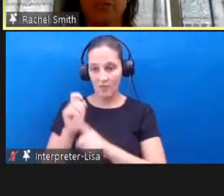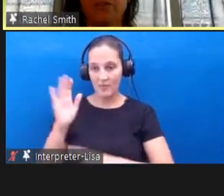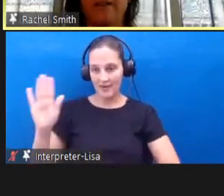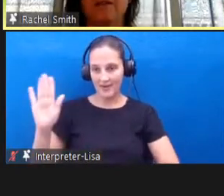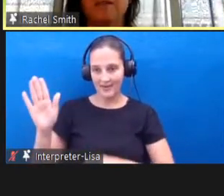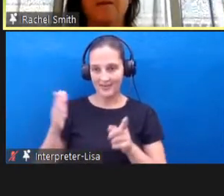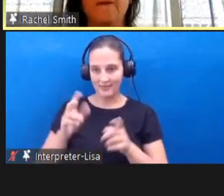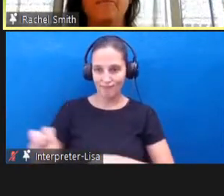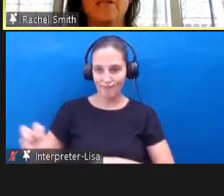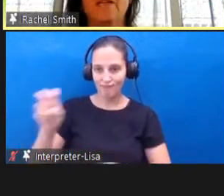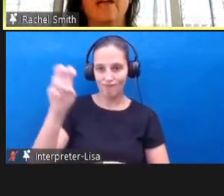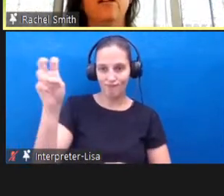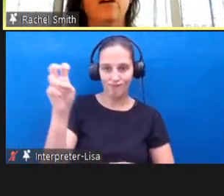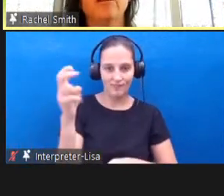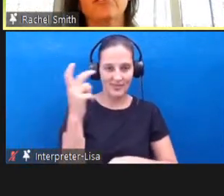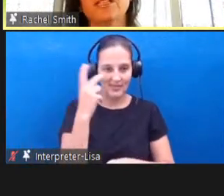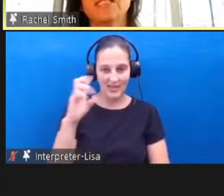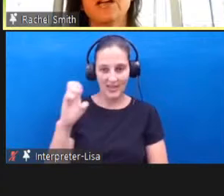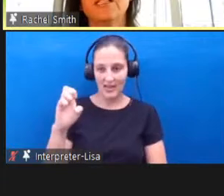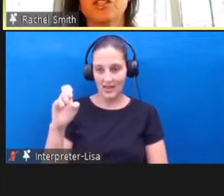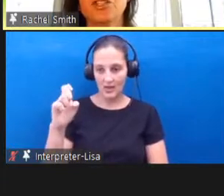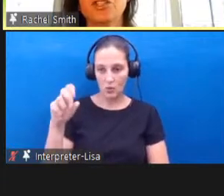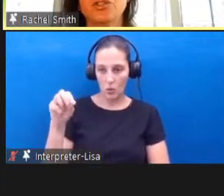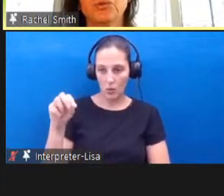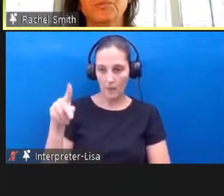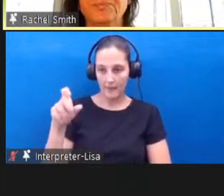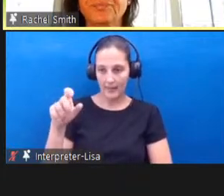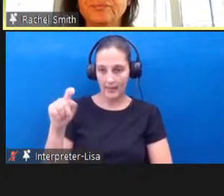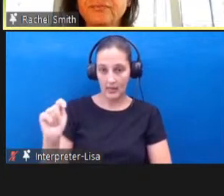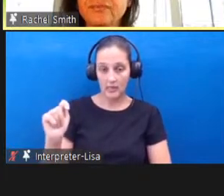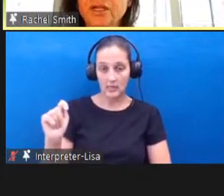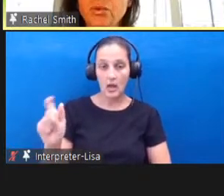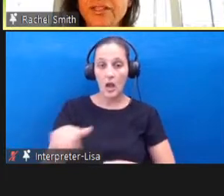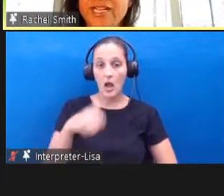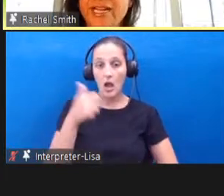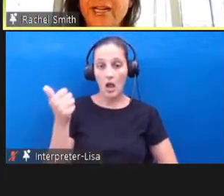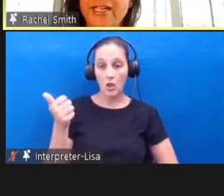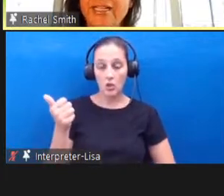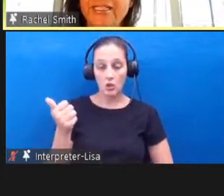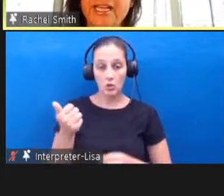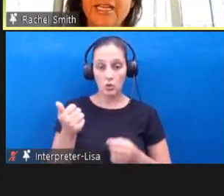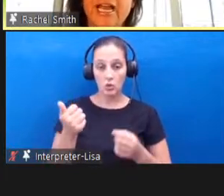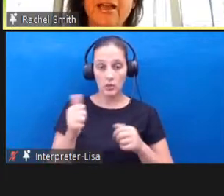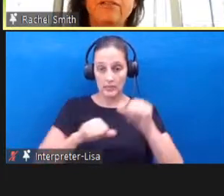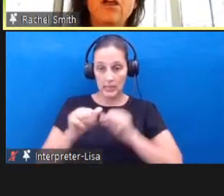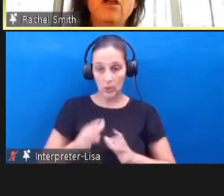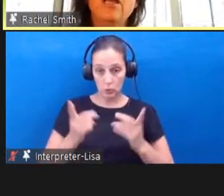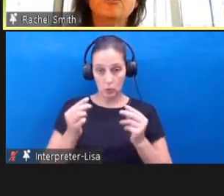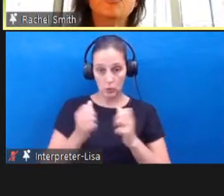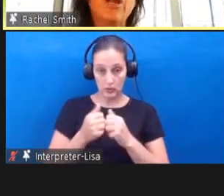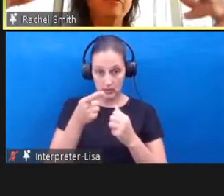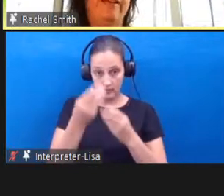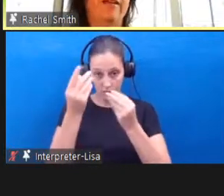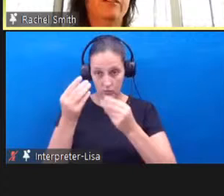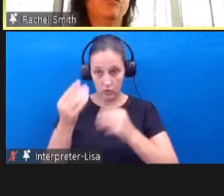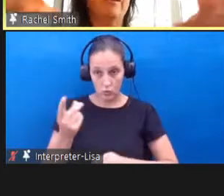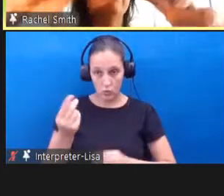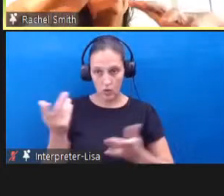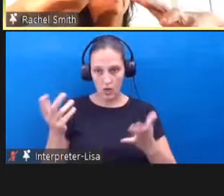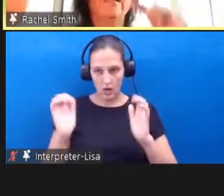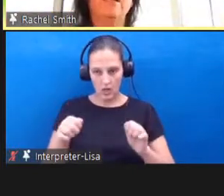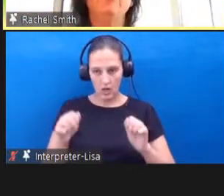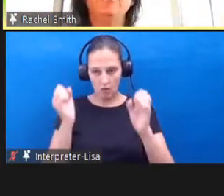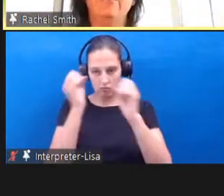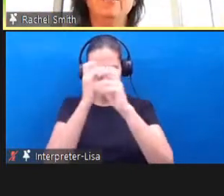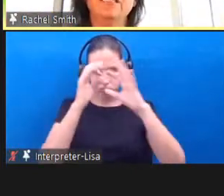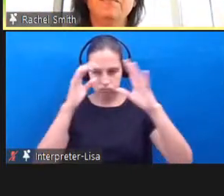these exoplanets. And another thing scientists can do with data is they can extrapolate. And so that